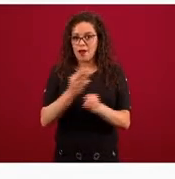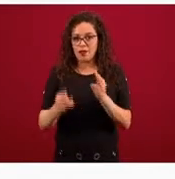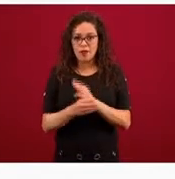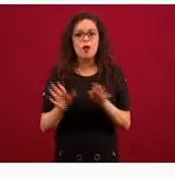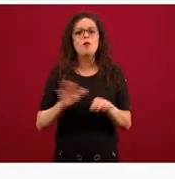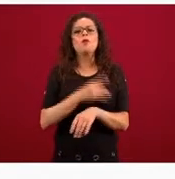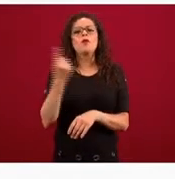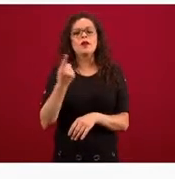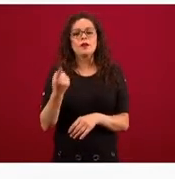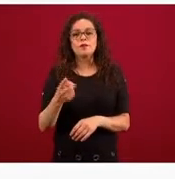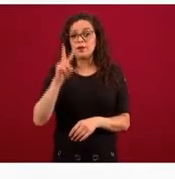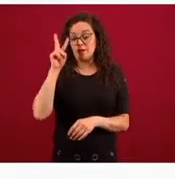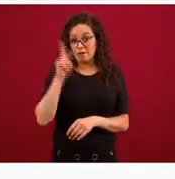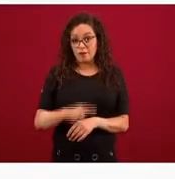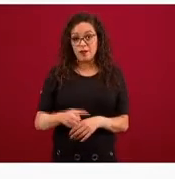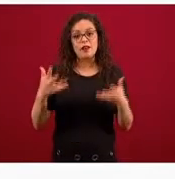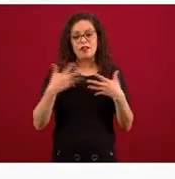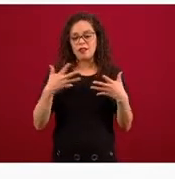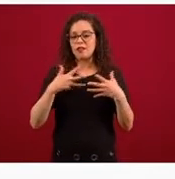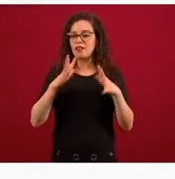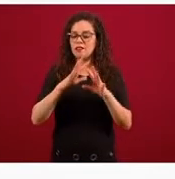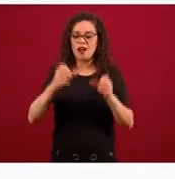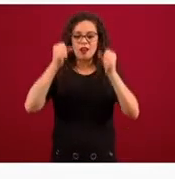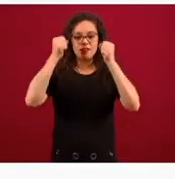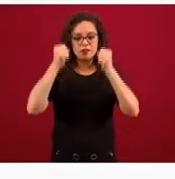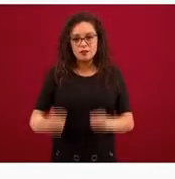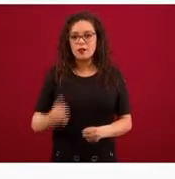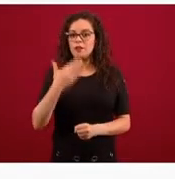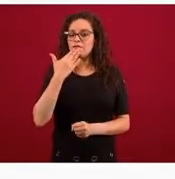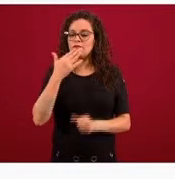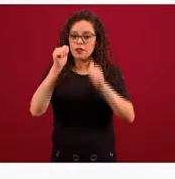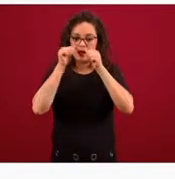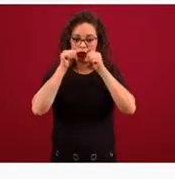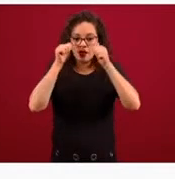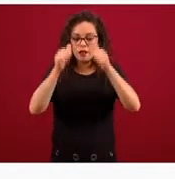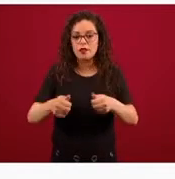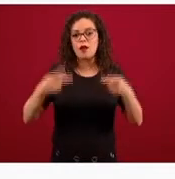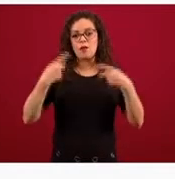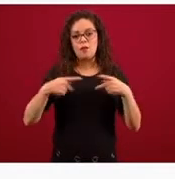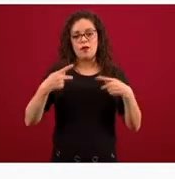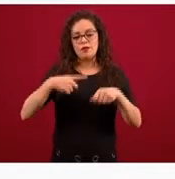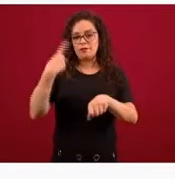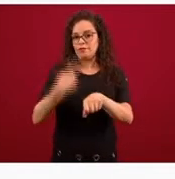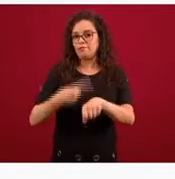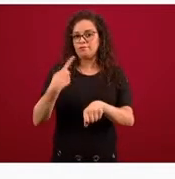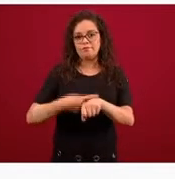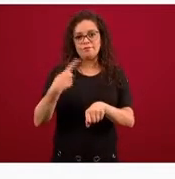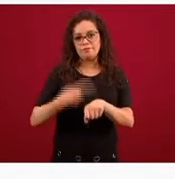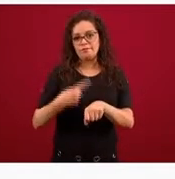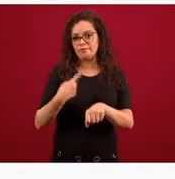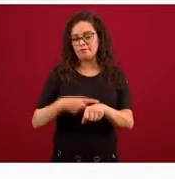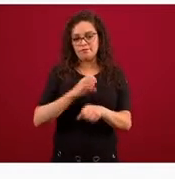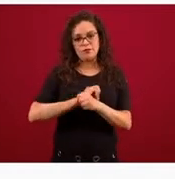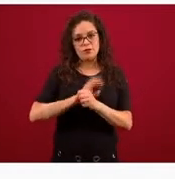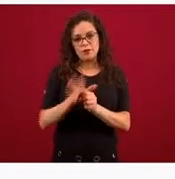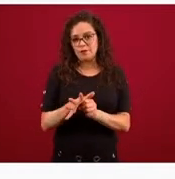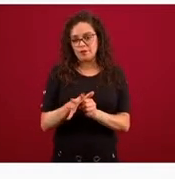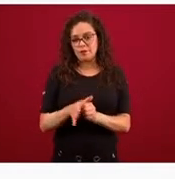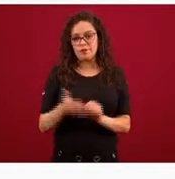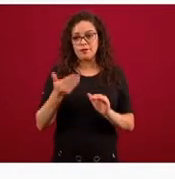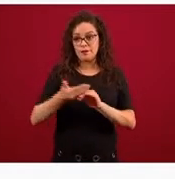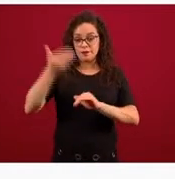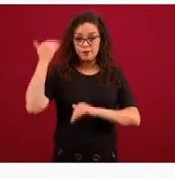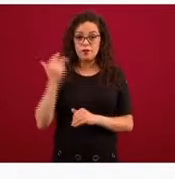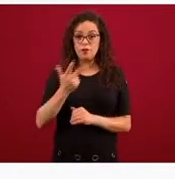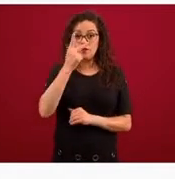a doubt, that we're going to be able to help patients and stay safe. Now, we got the first one on